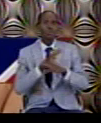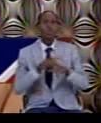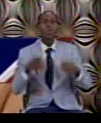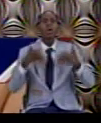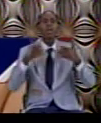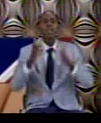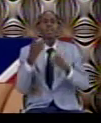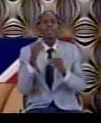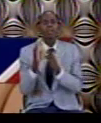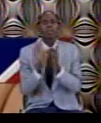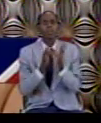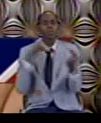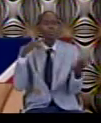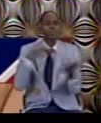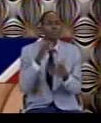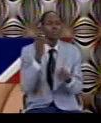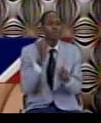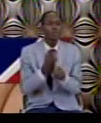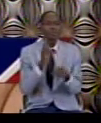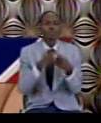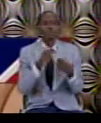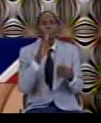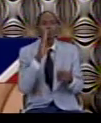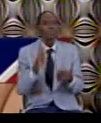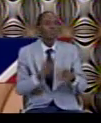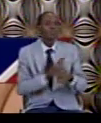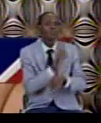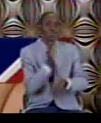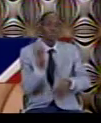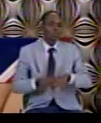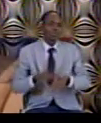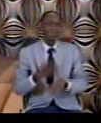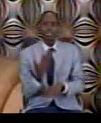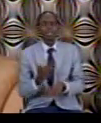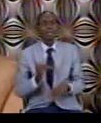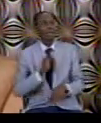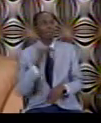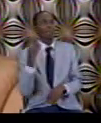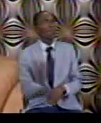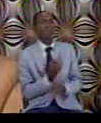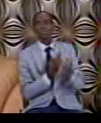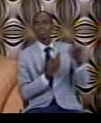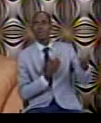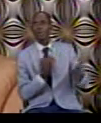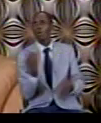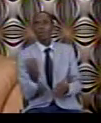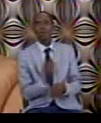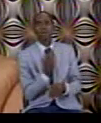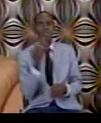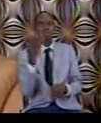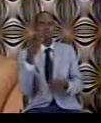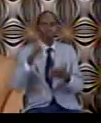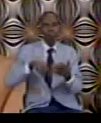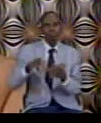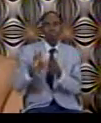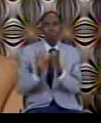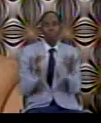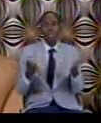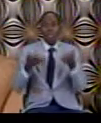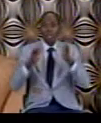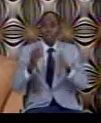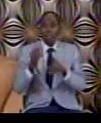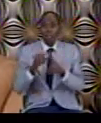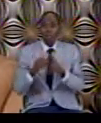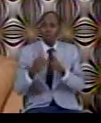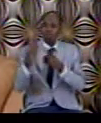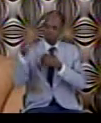study to just be one of those things. I always come. I'm always there. I'm always reading the Bible. Let the word tonight sink into